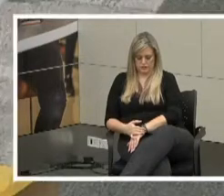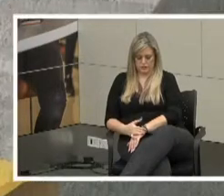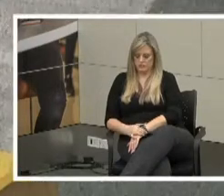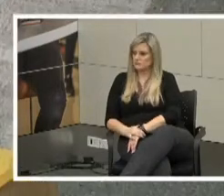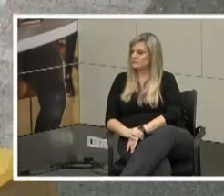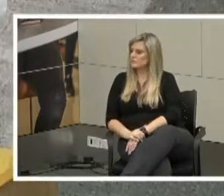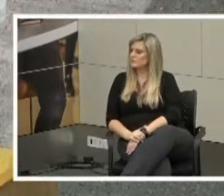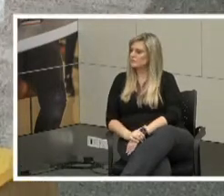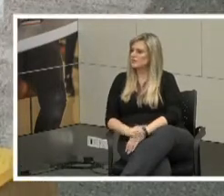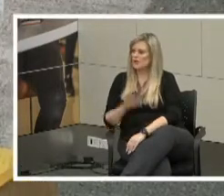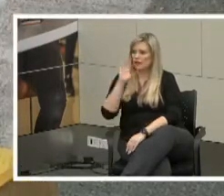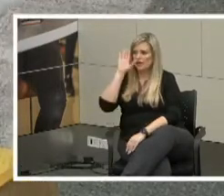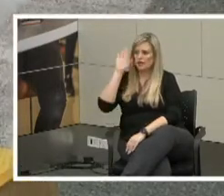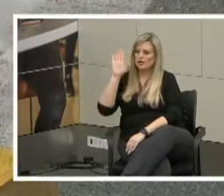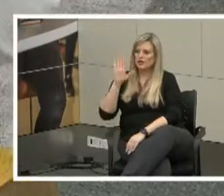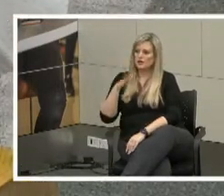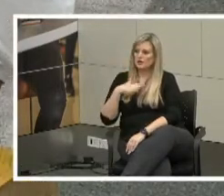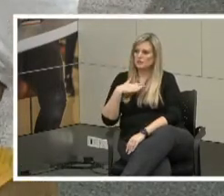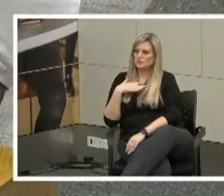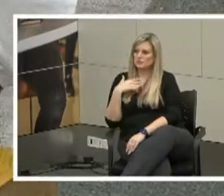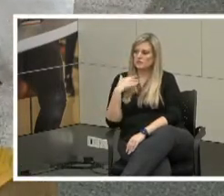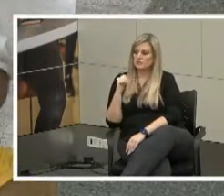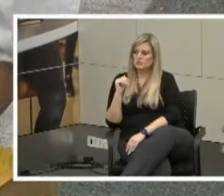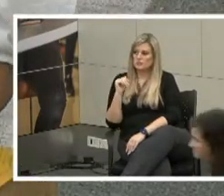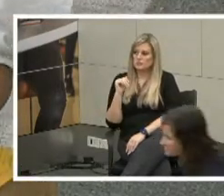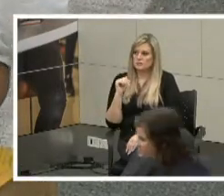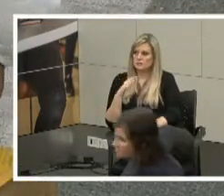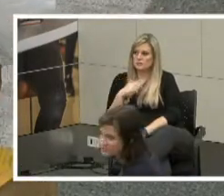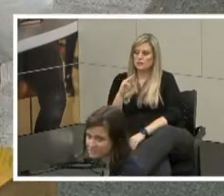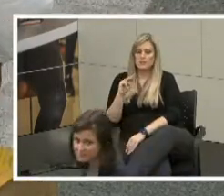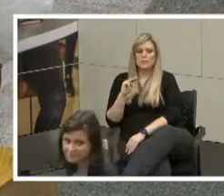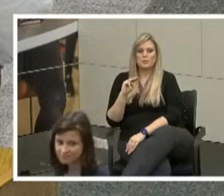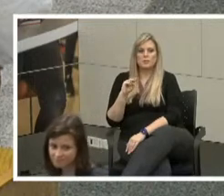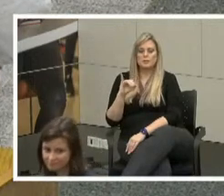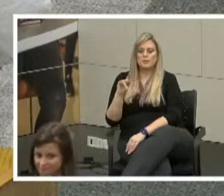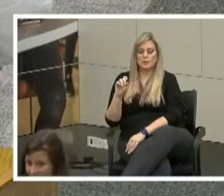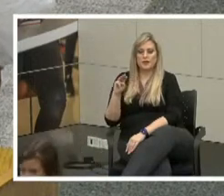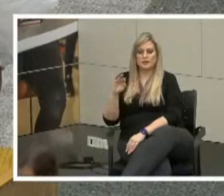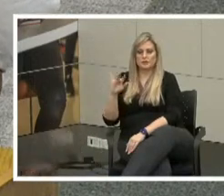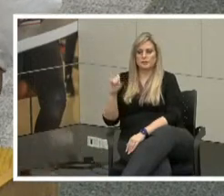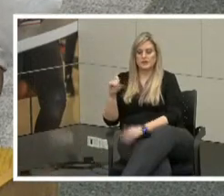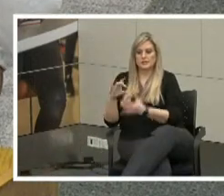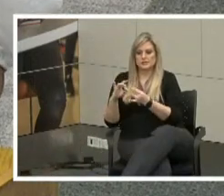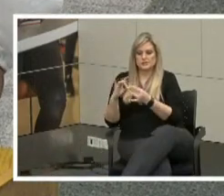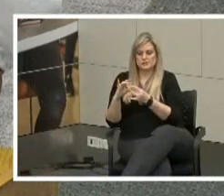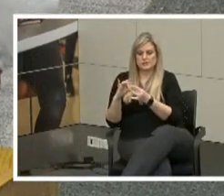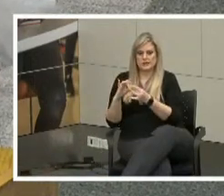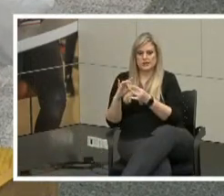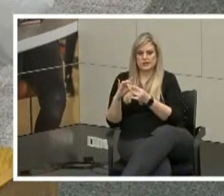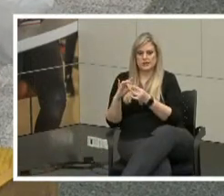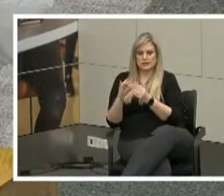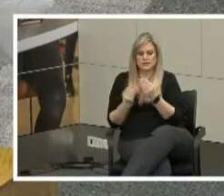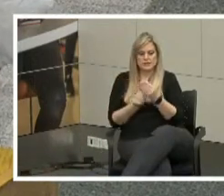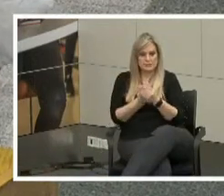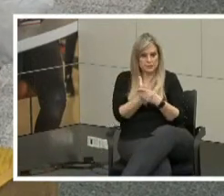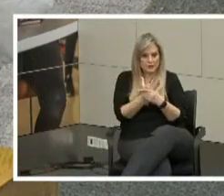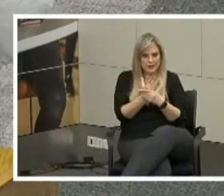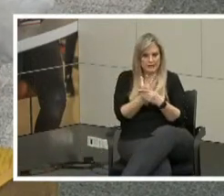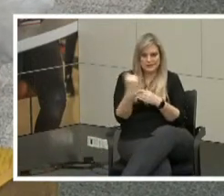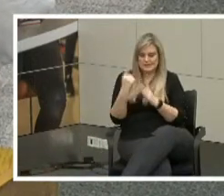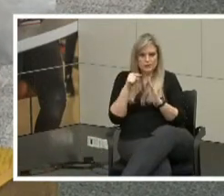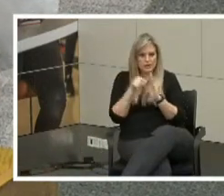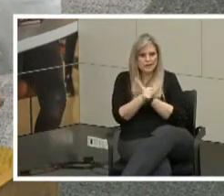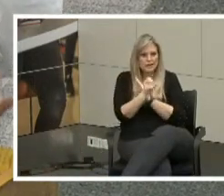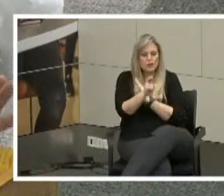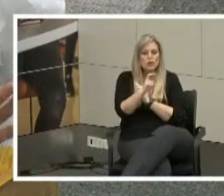Morton hello my name is Ash Morton Mike miles once said and I quote was the plant killed or did it simply not have what it takes